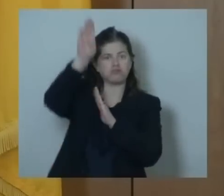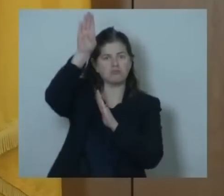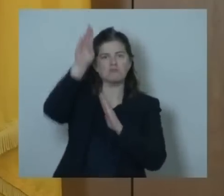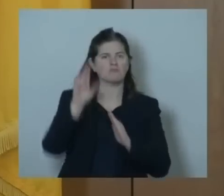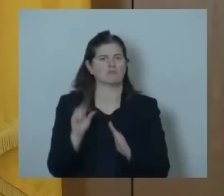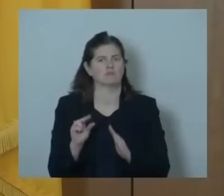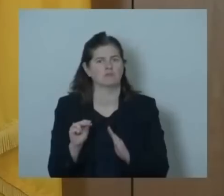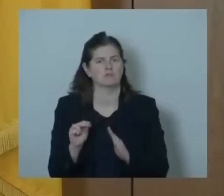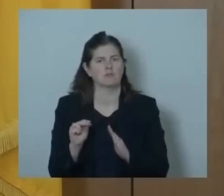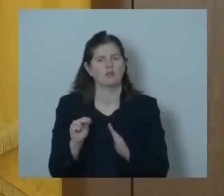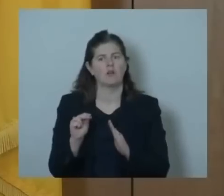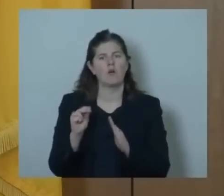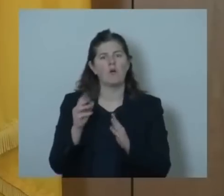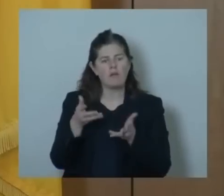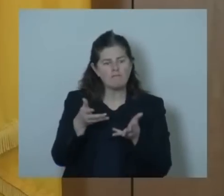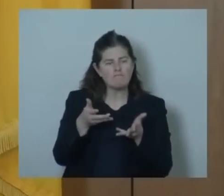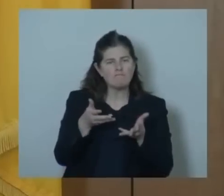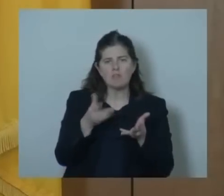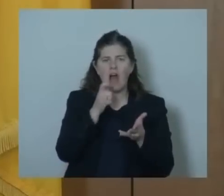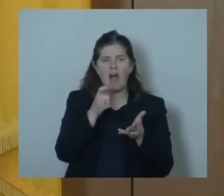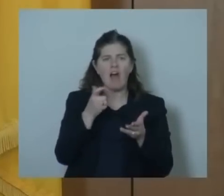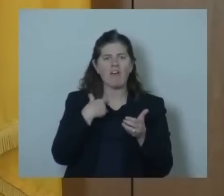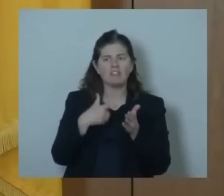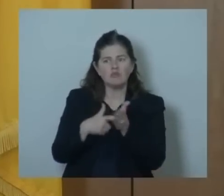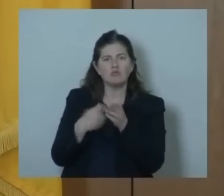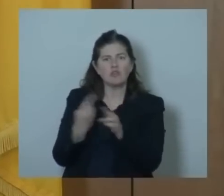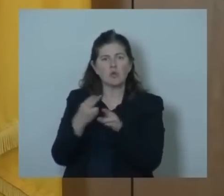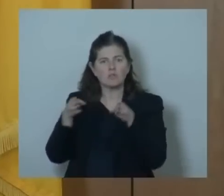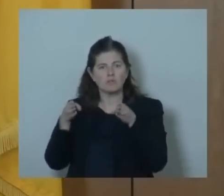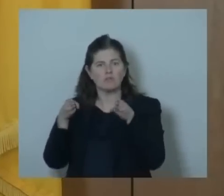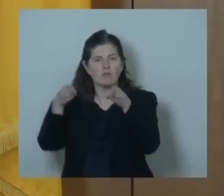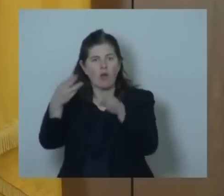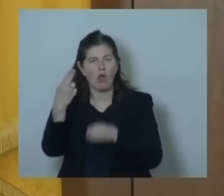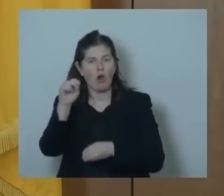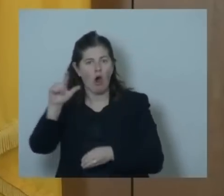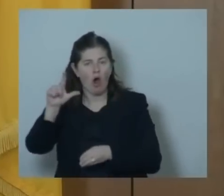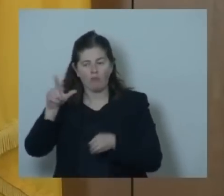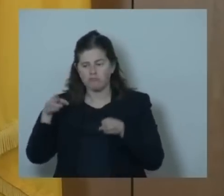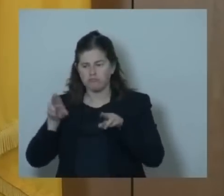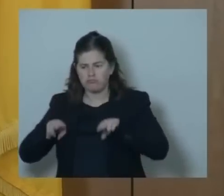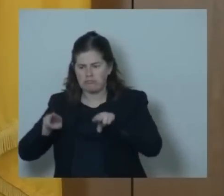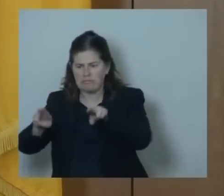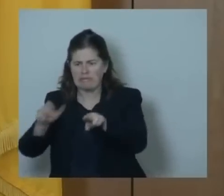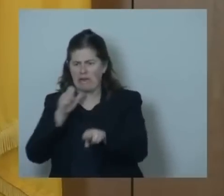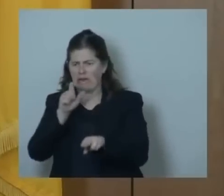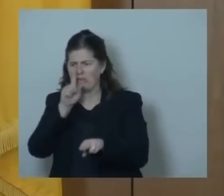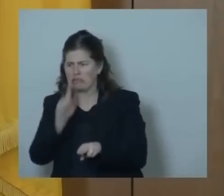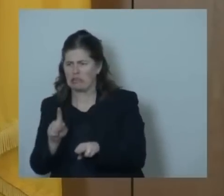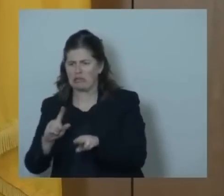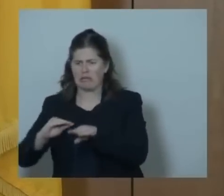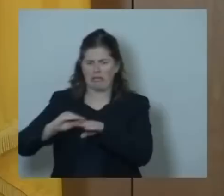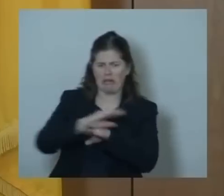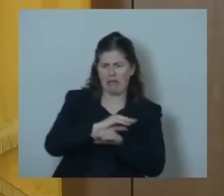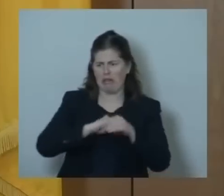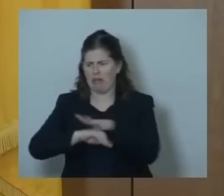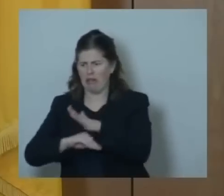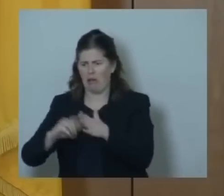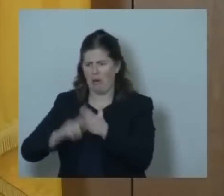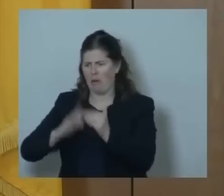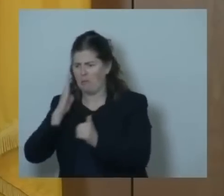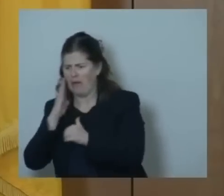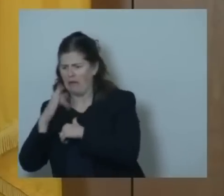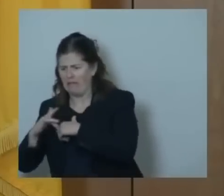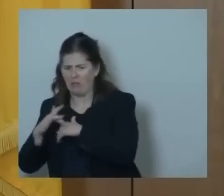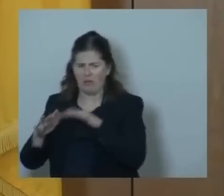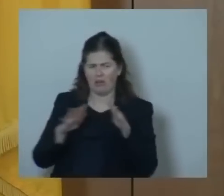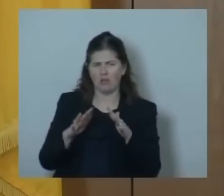you are treating people in a hallway where you're not sure where an effective bed. And what do I mean by that? Our